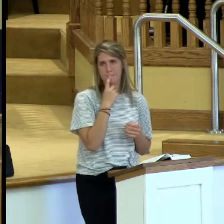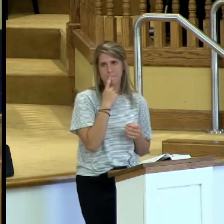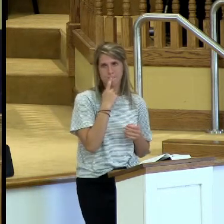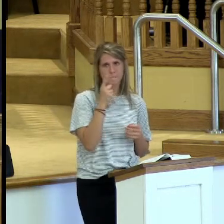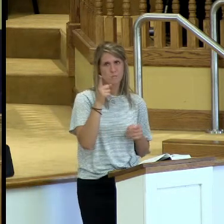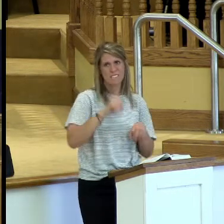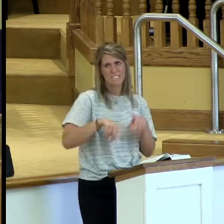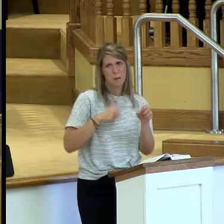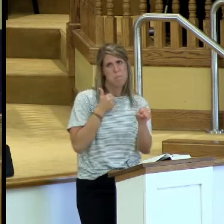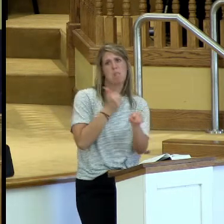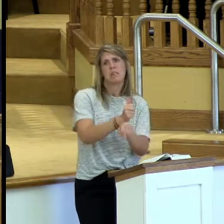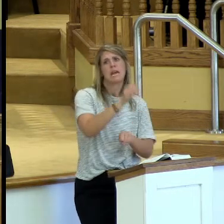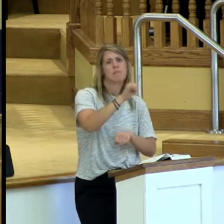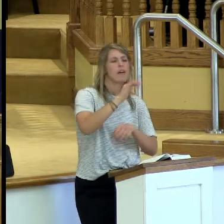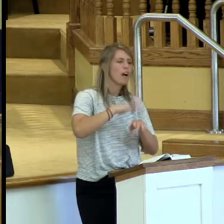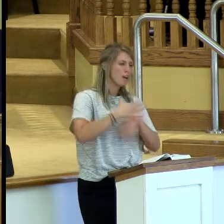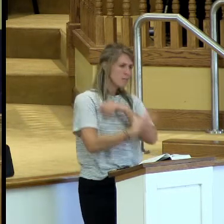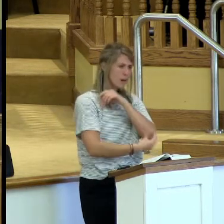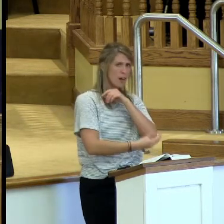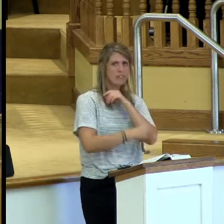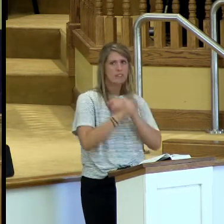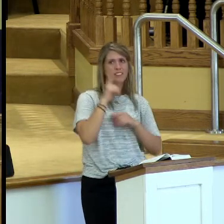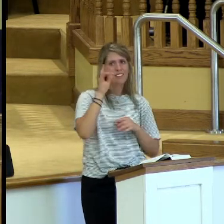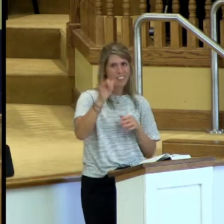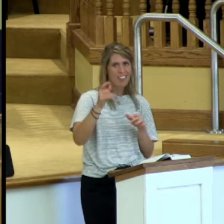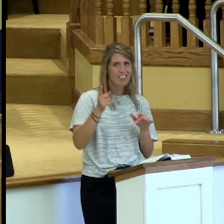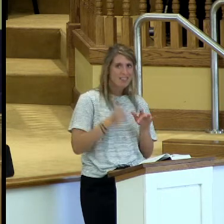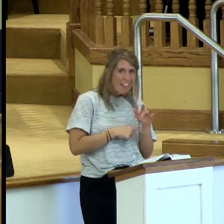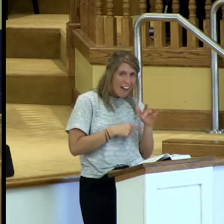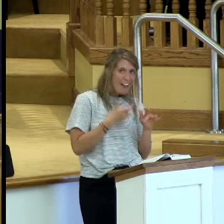You can't just blame this on poverty. This is a lack of the gospel.